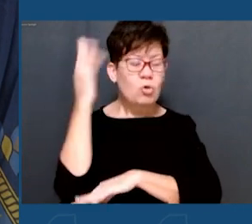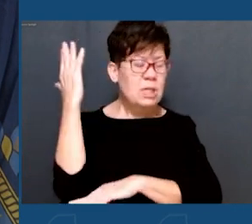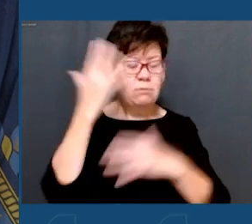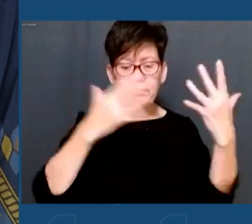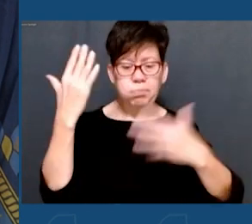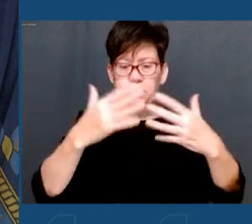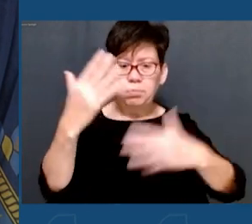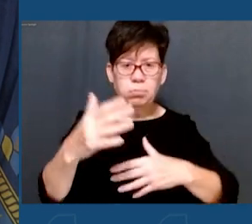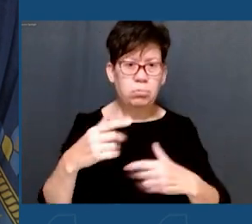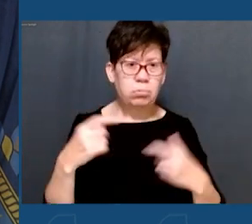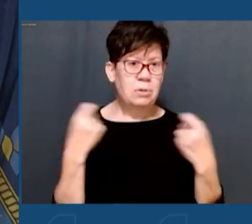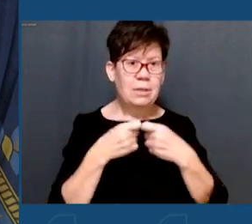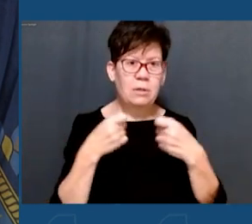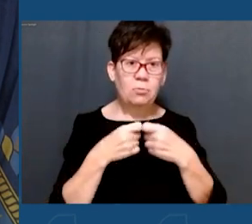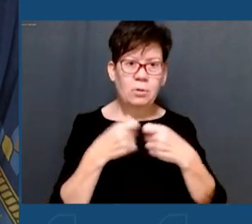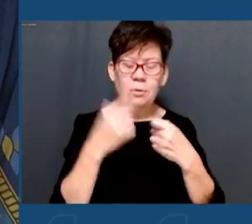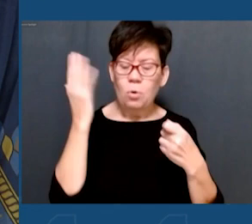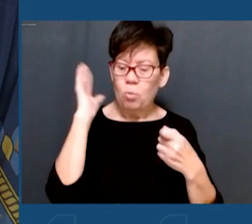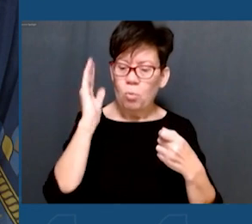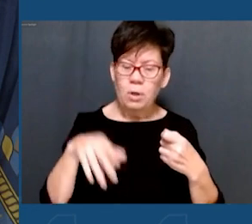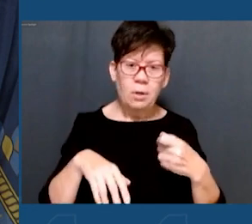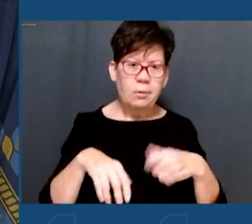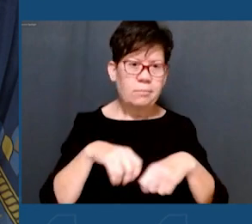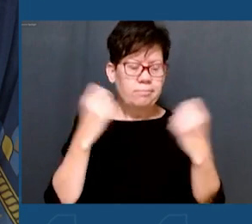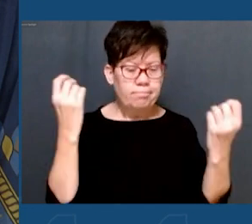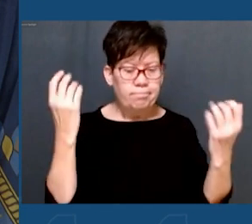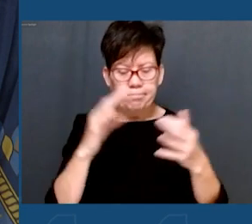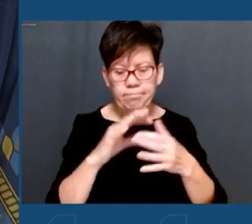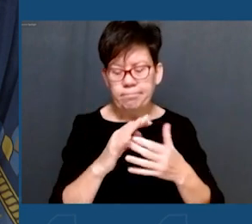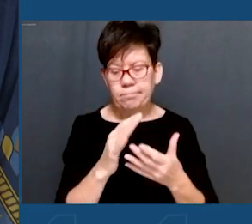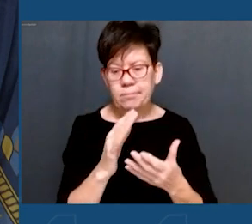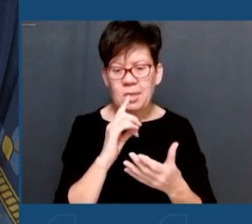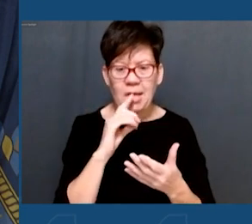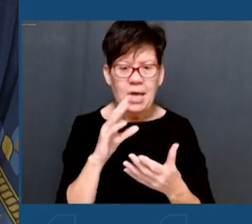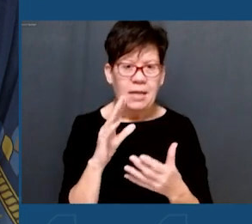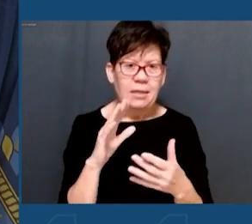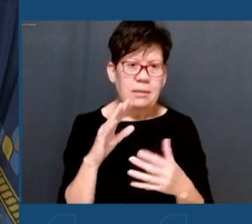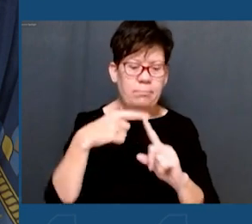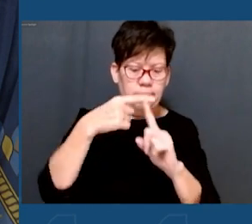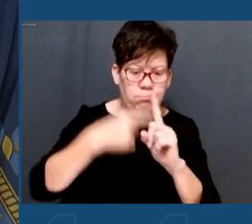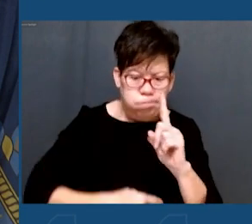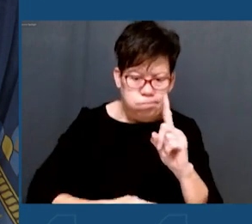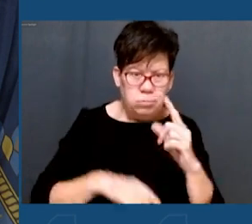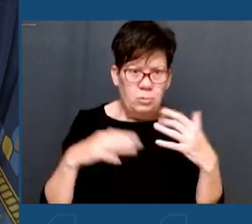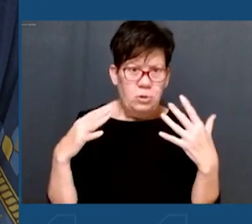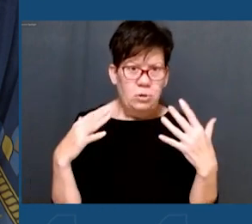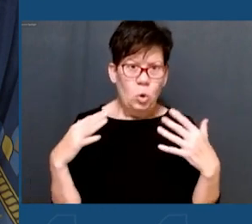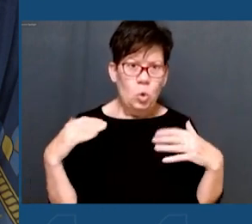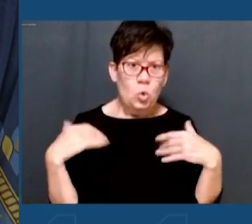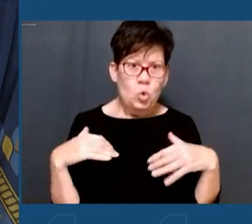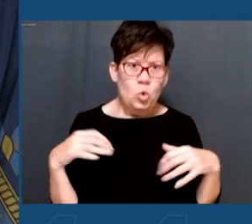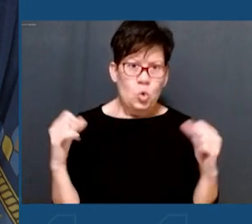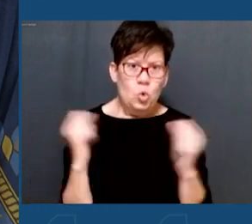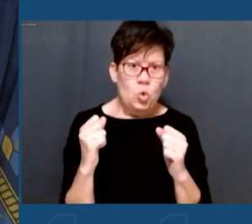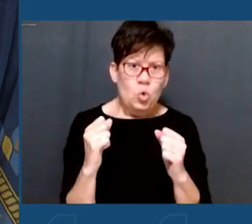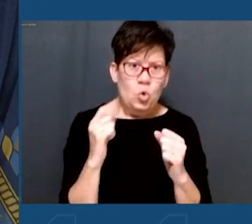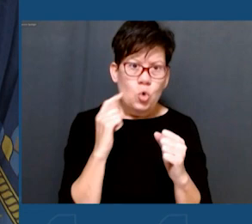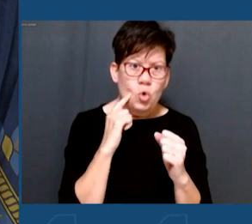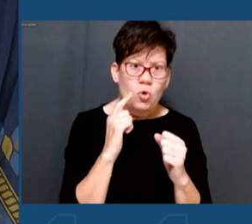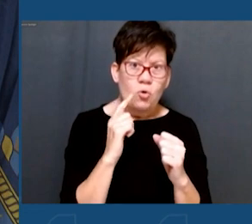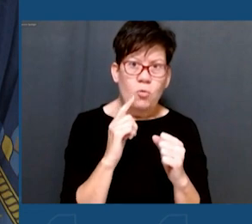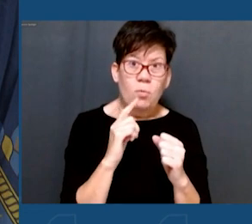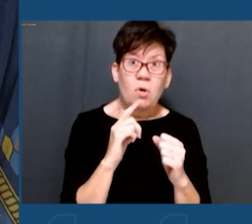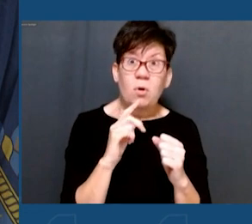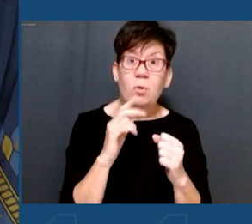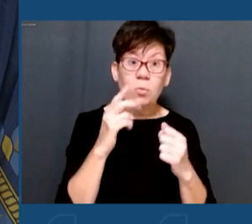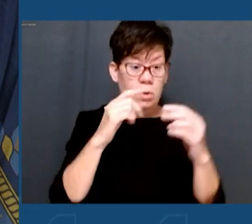going to be incredible. And the freezing temperature, the vacillation in weather, it's going to be dropping drastically over 35 degrees in